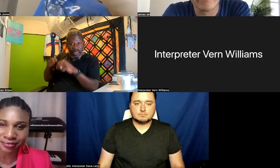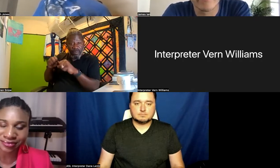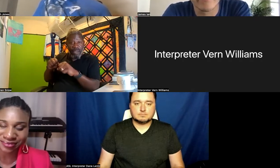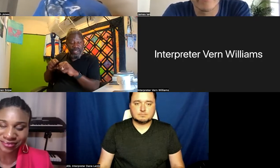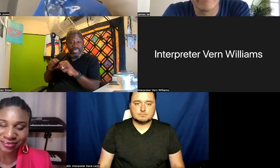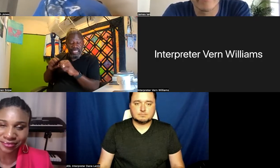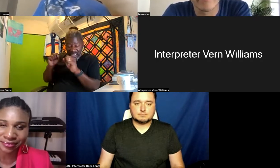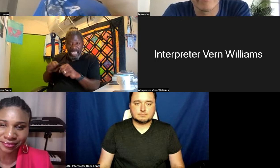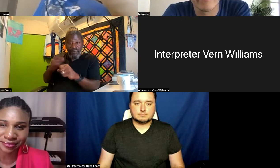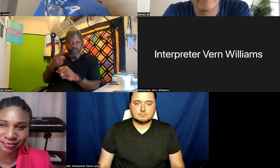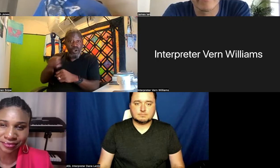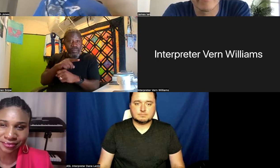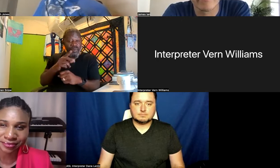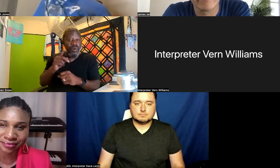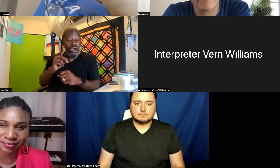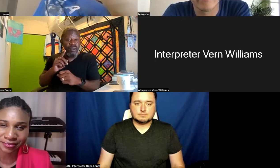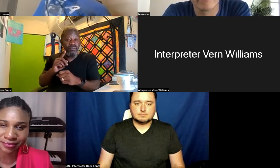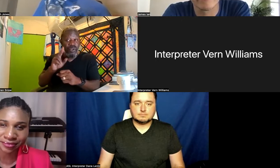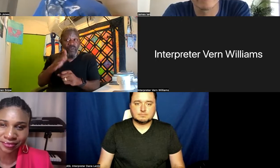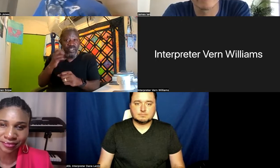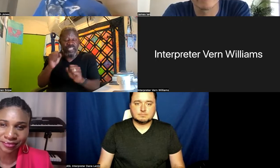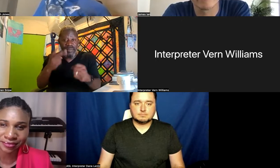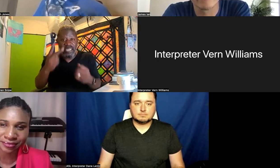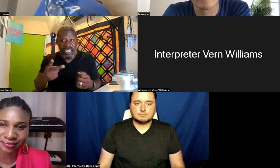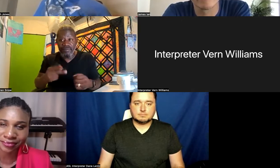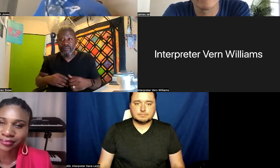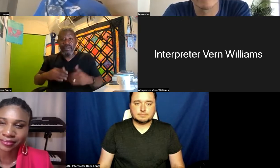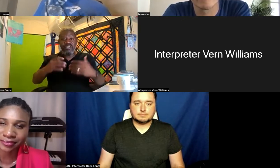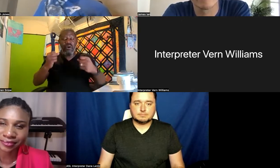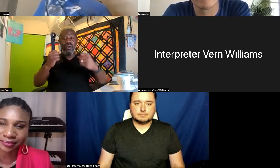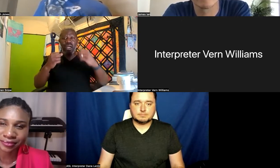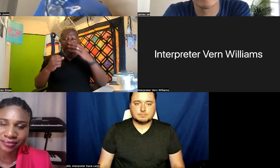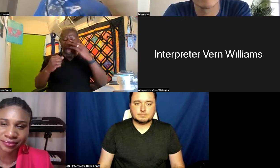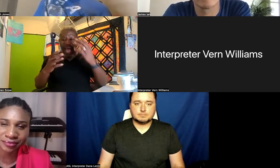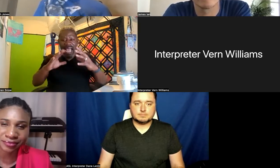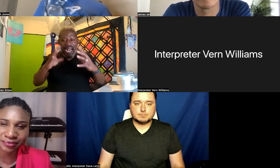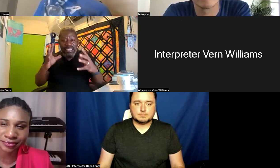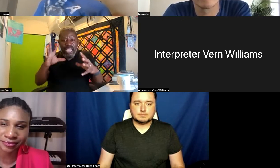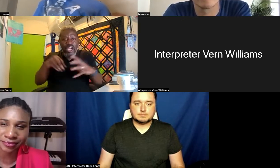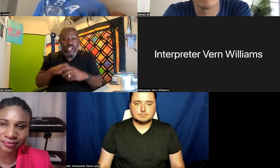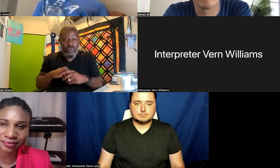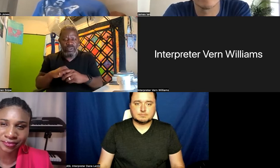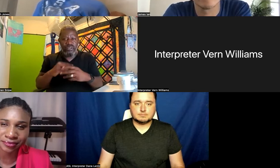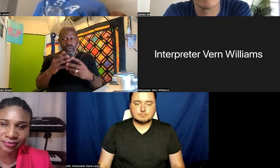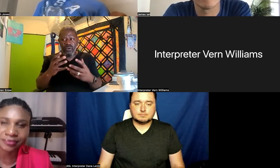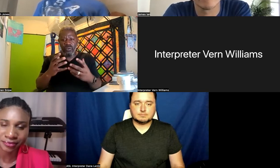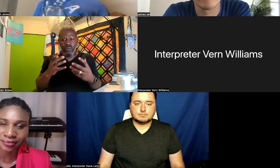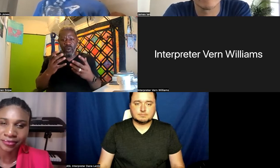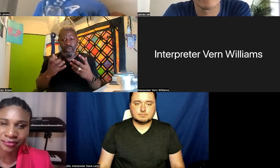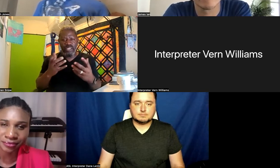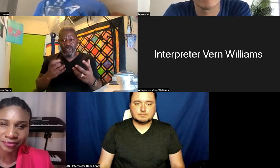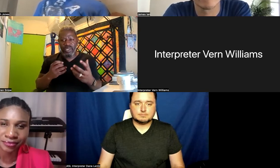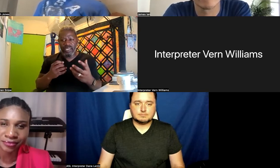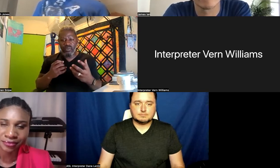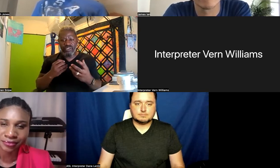is able for people with low vision able to see. So I like to include. So what